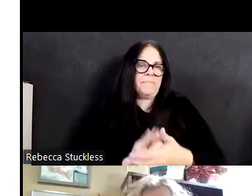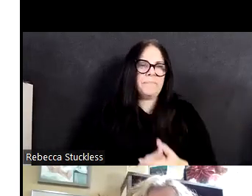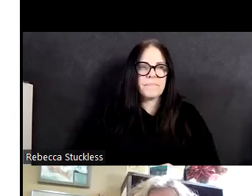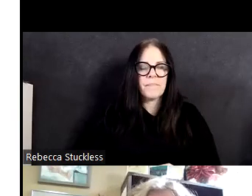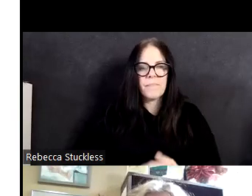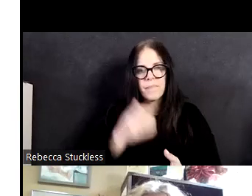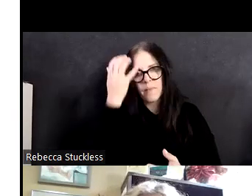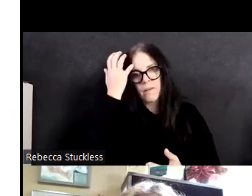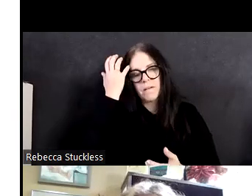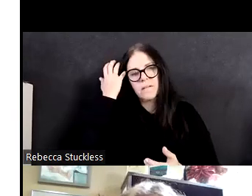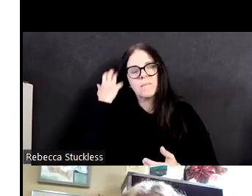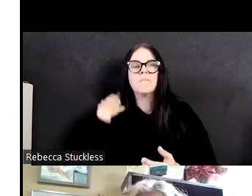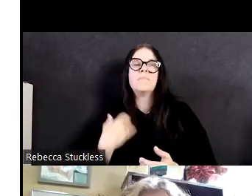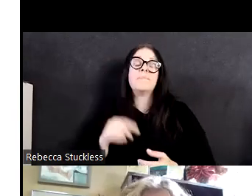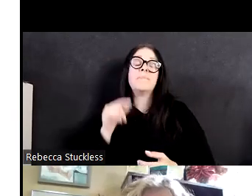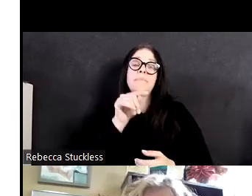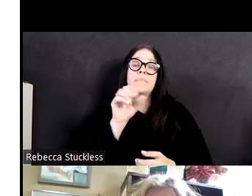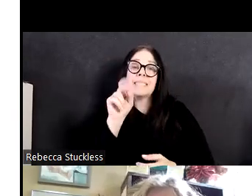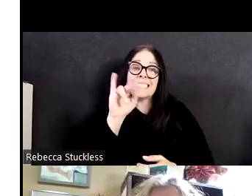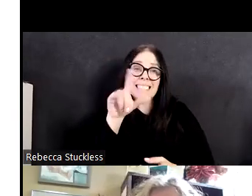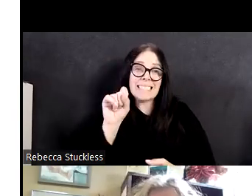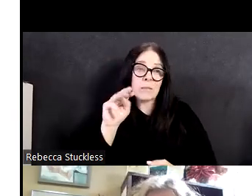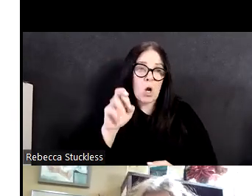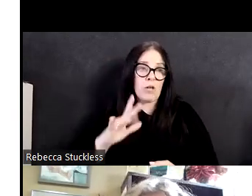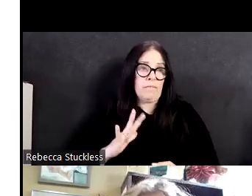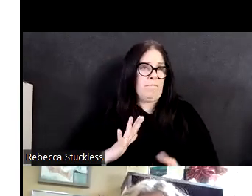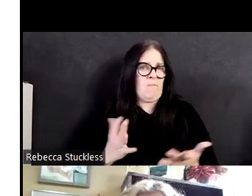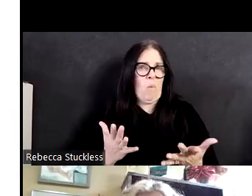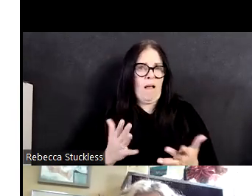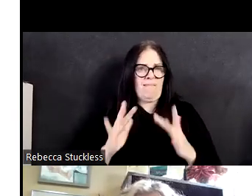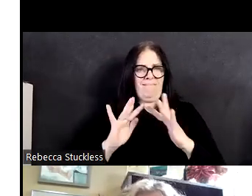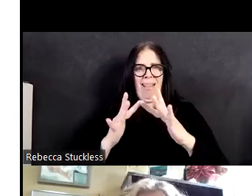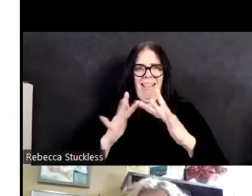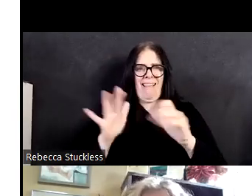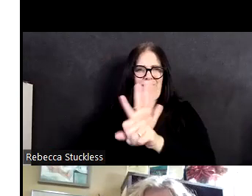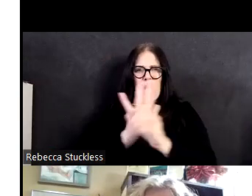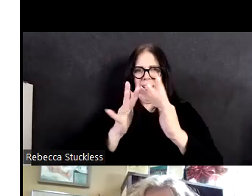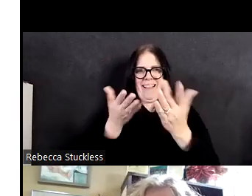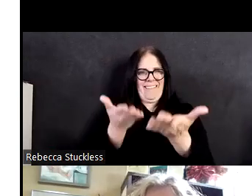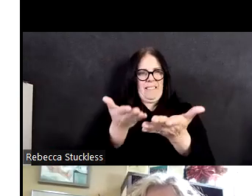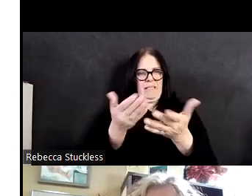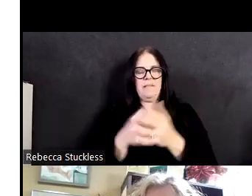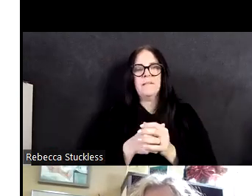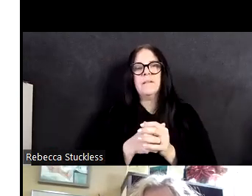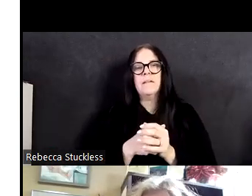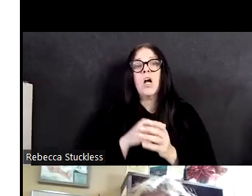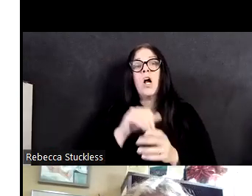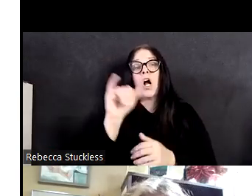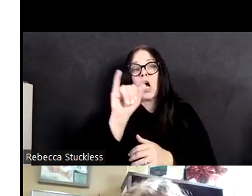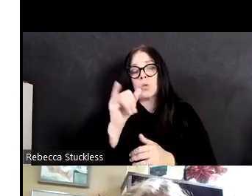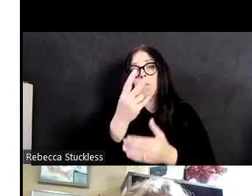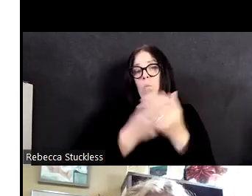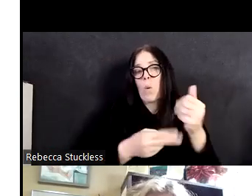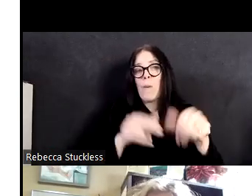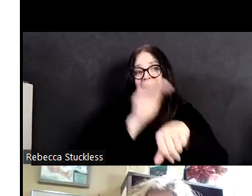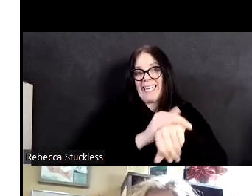The nice thing about Skills Marker is that it is fully online, and it's also in English and in